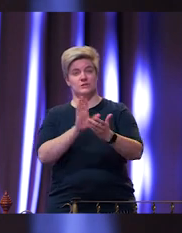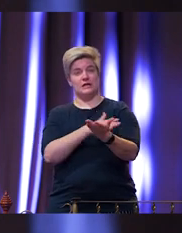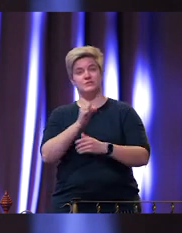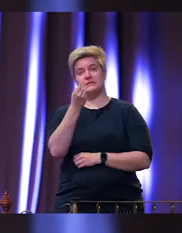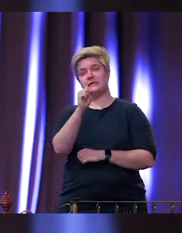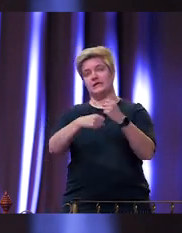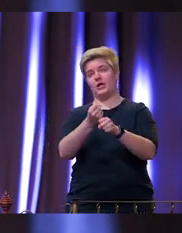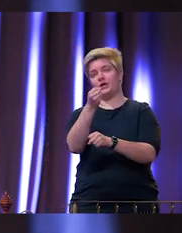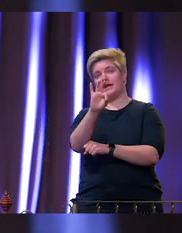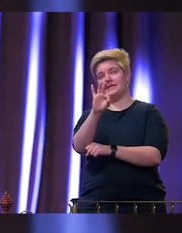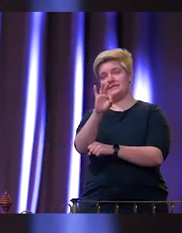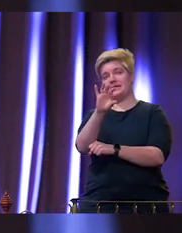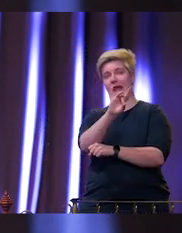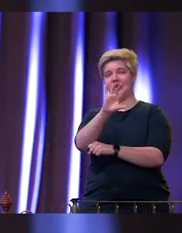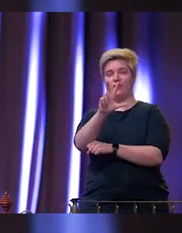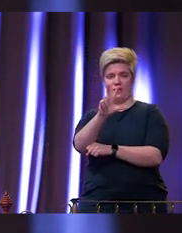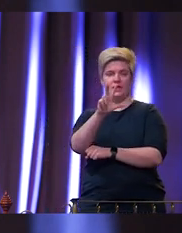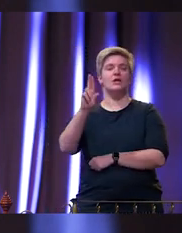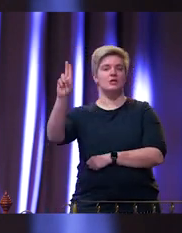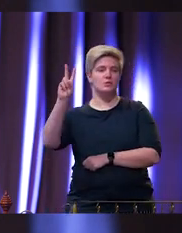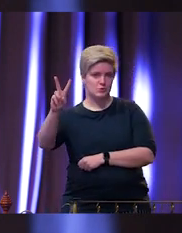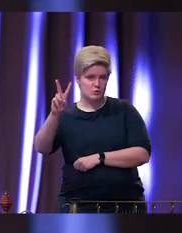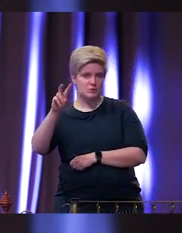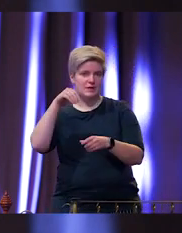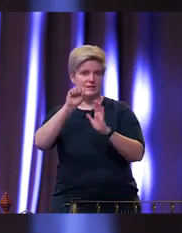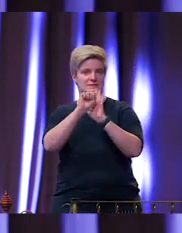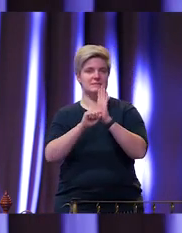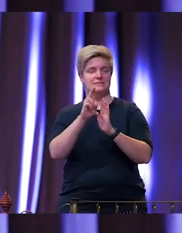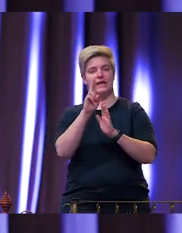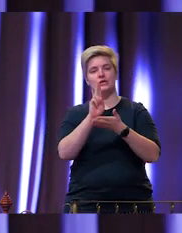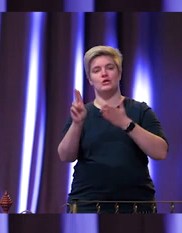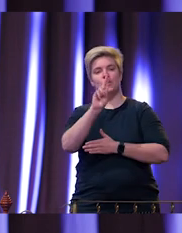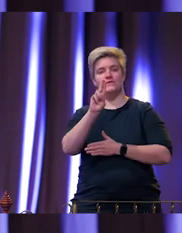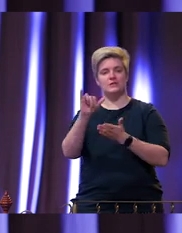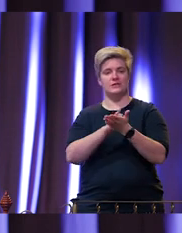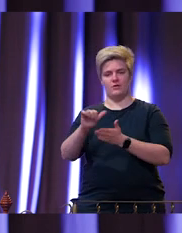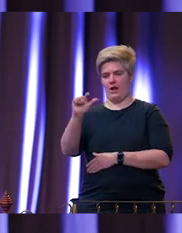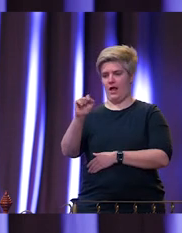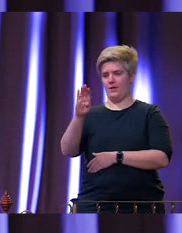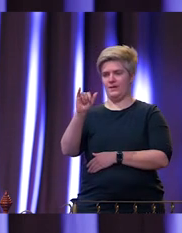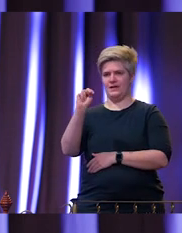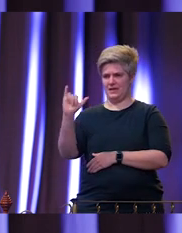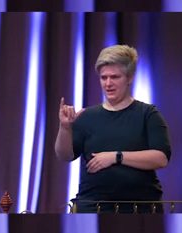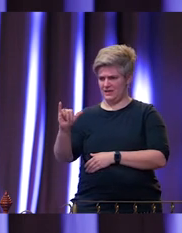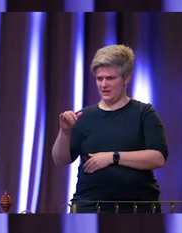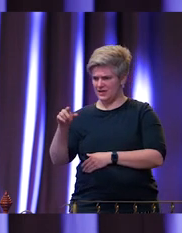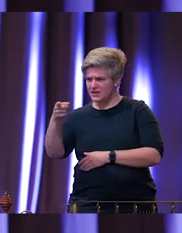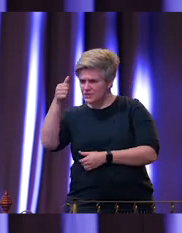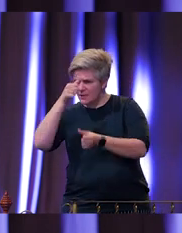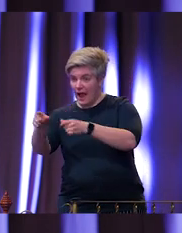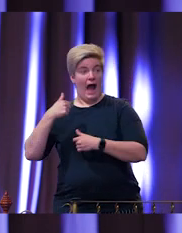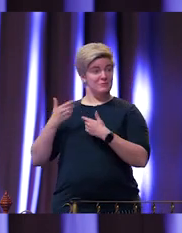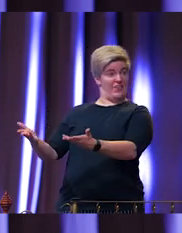was U2 at the State University of New York at Albany's. Help me out here, Kate, if you know the name of it.